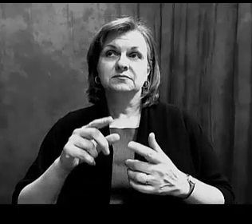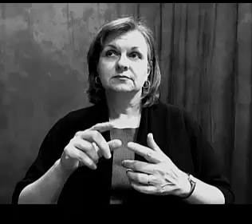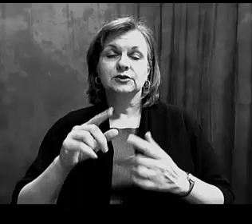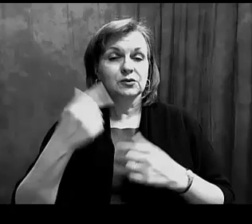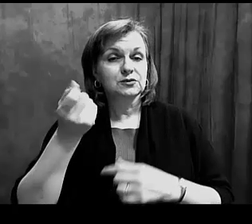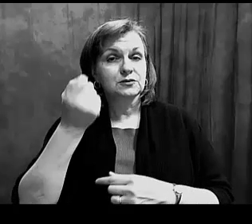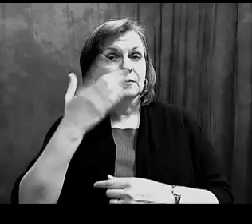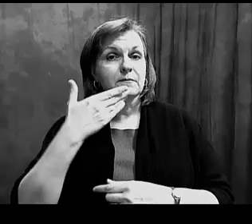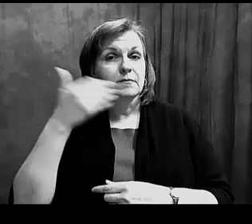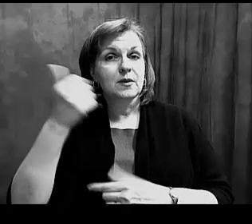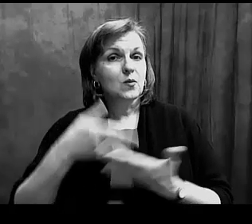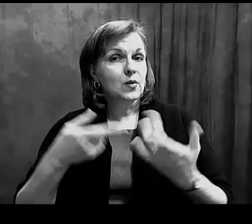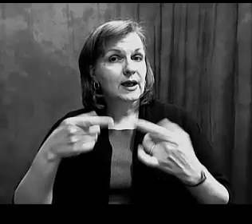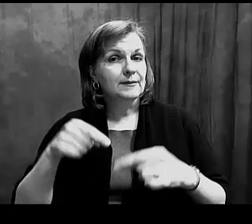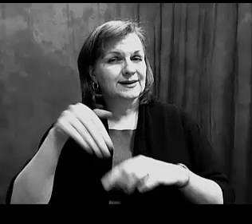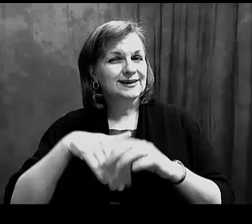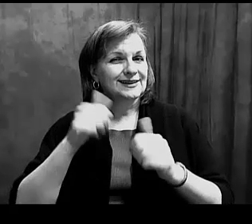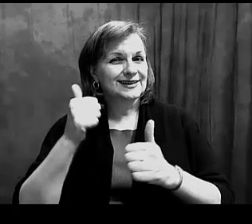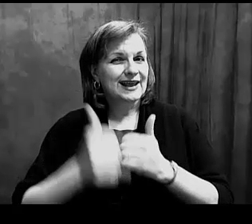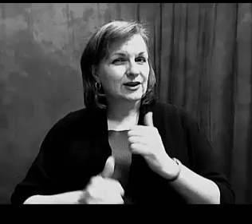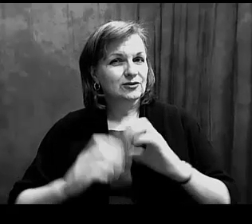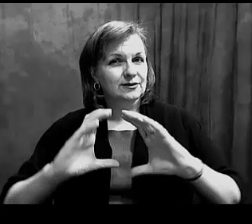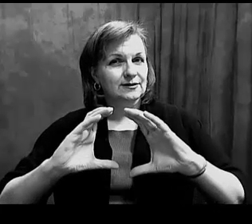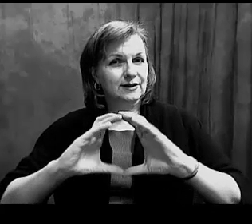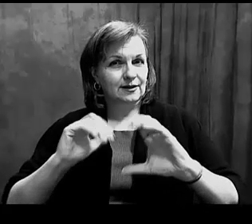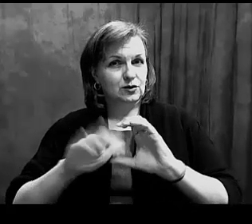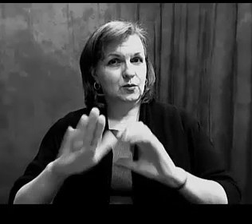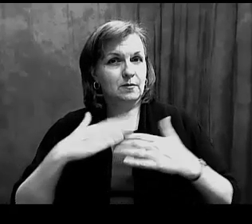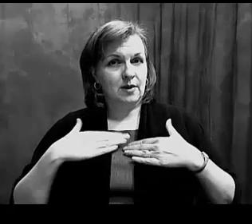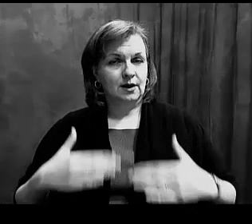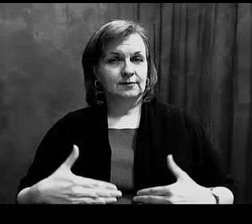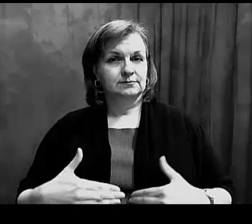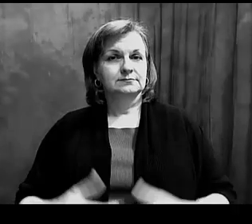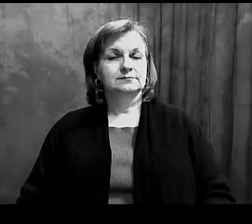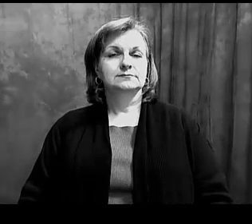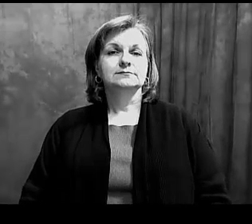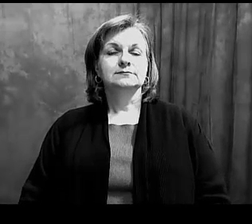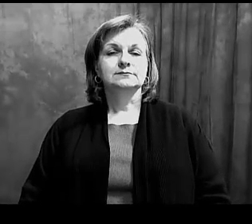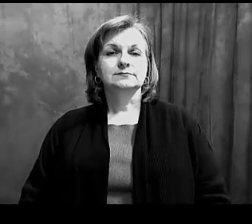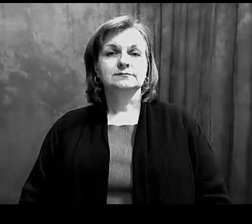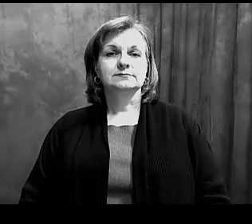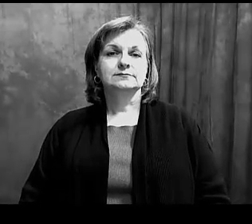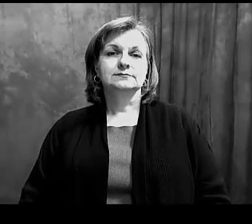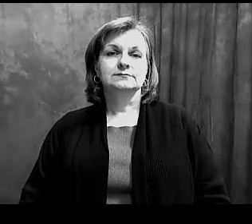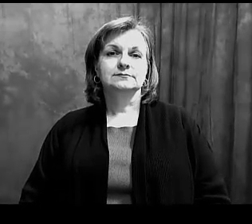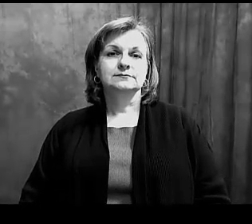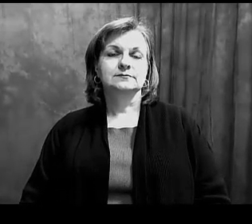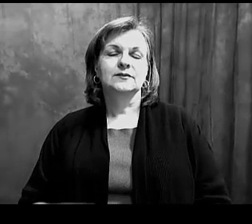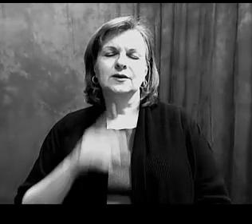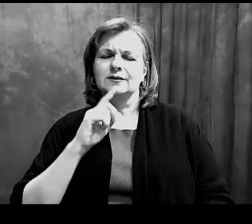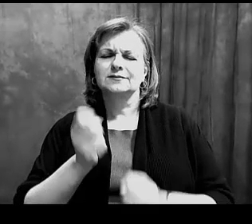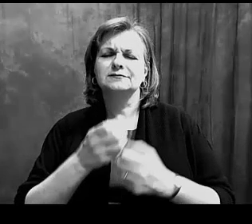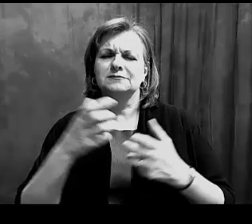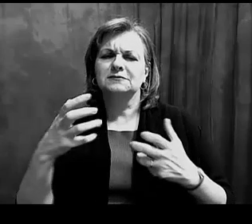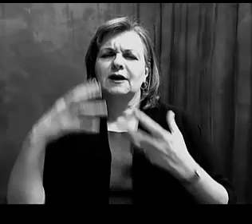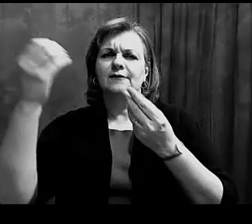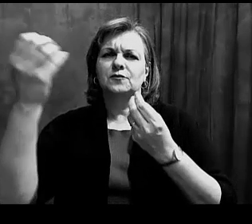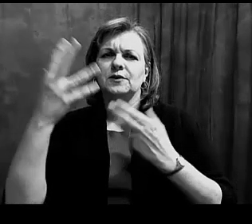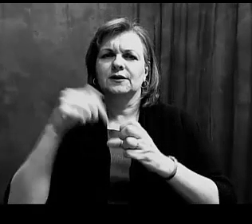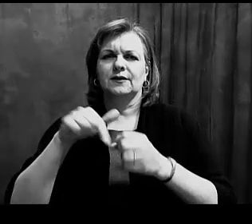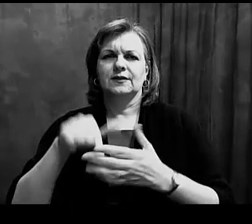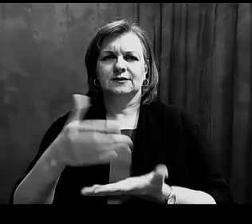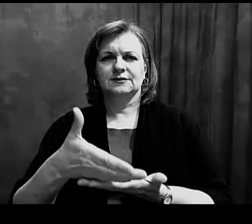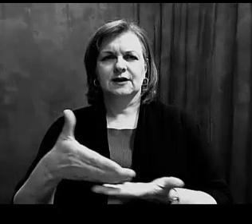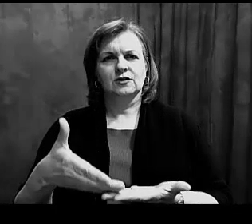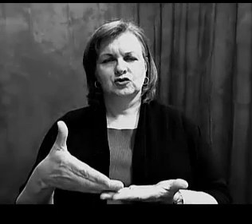actually going on inside each and every one of your cells in your body. We have quite a bit to go through in this section as